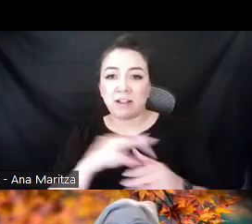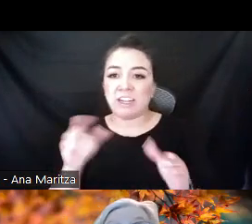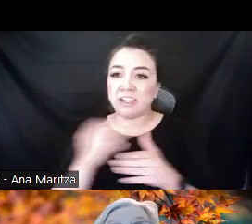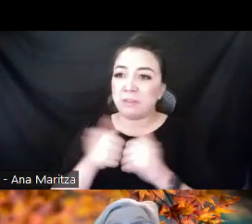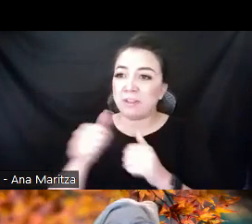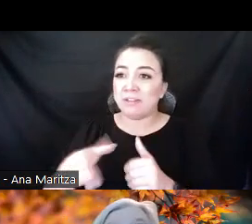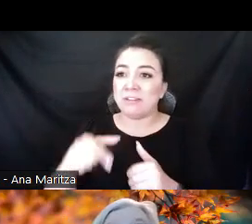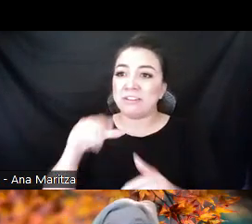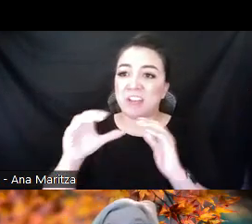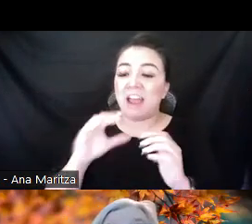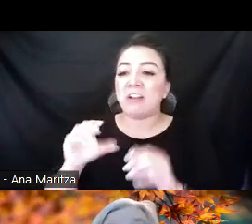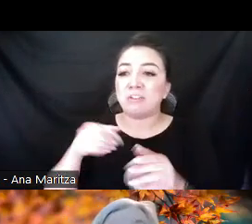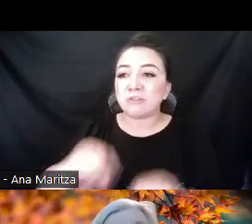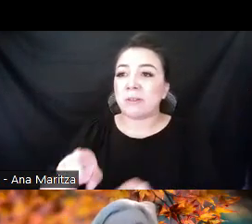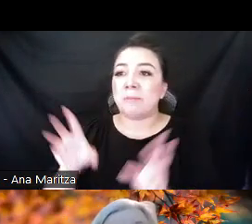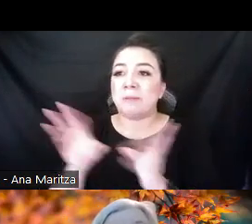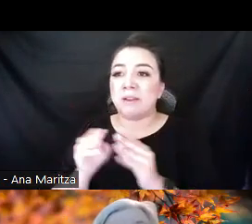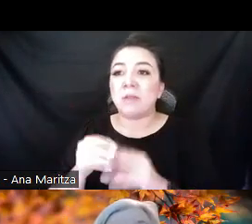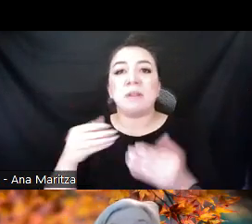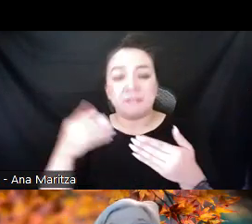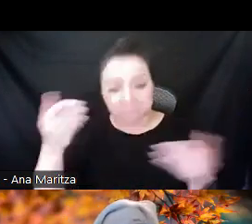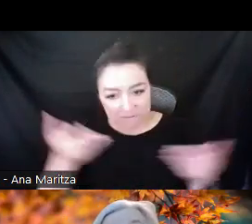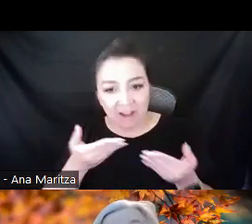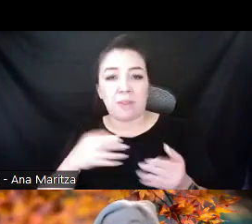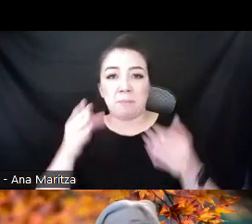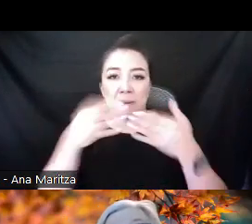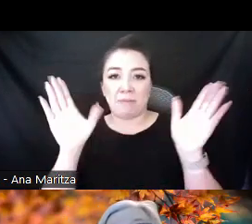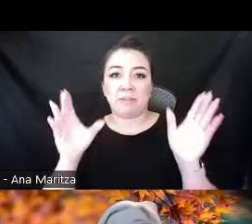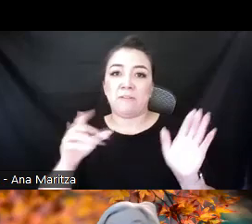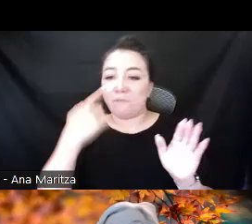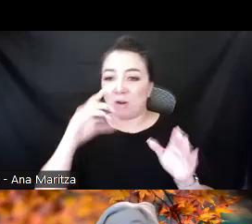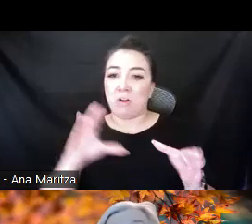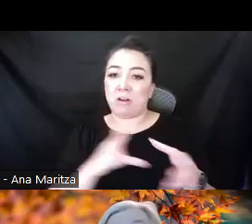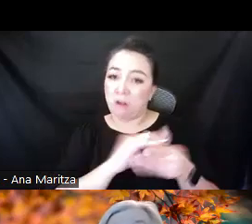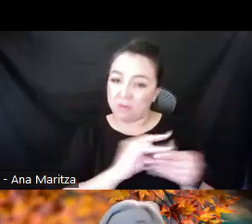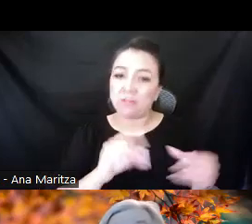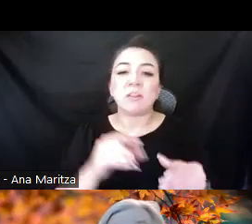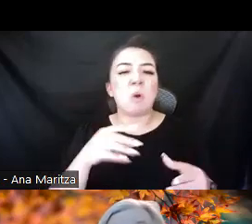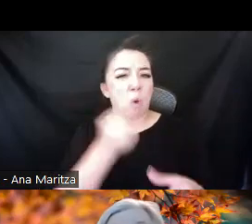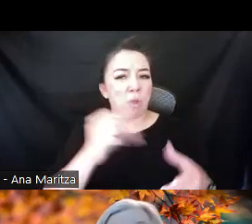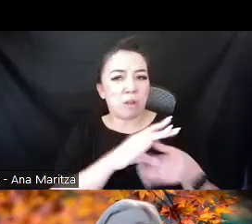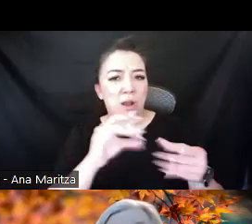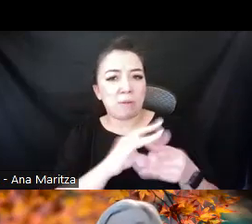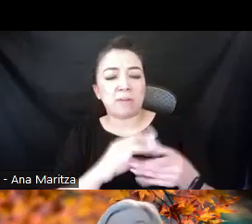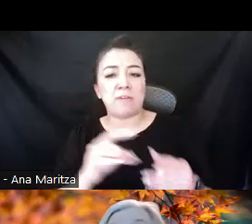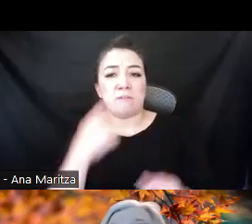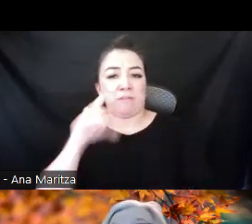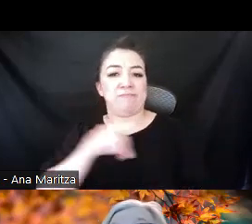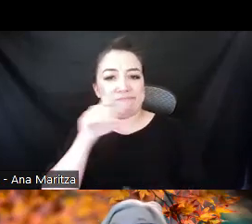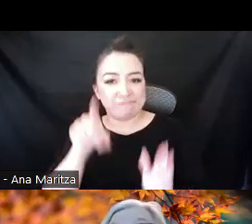meeting. We invite the public to provide comments. Please hold those comments during the designated comment